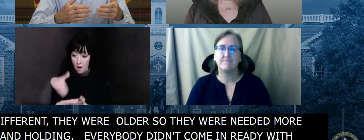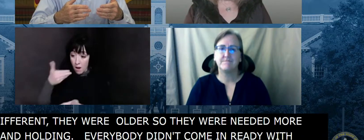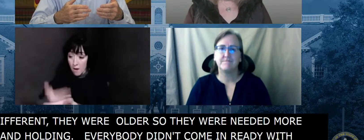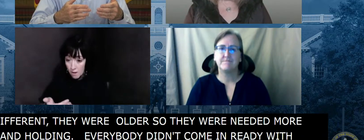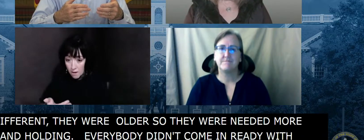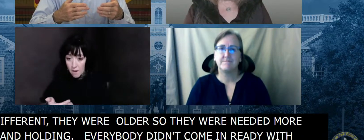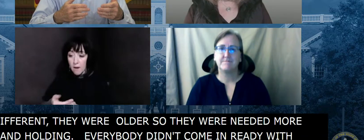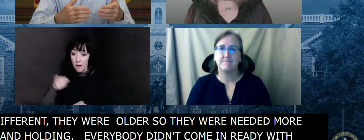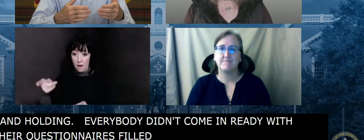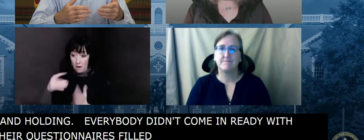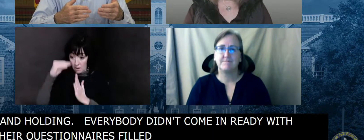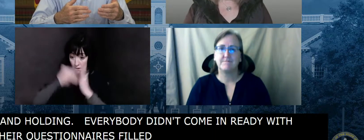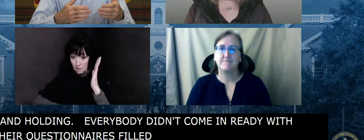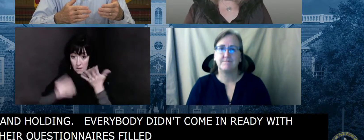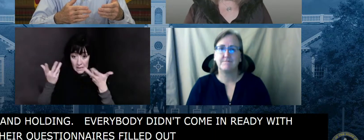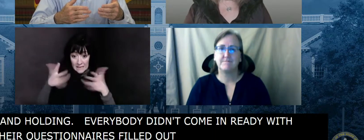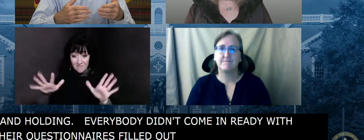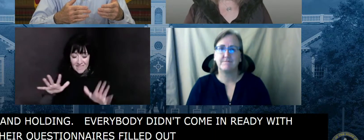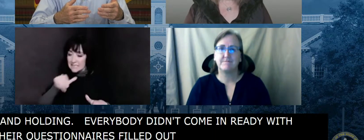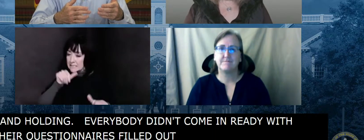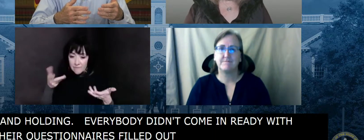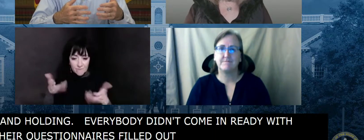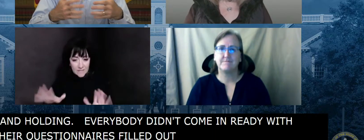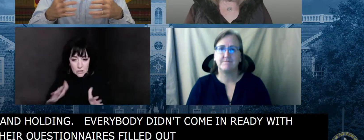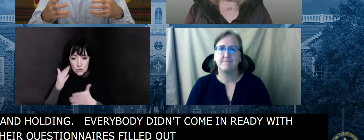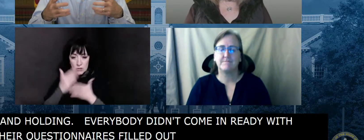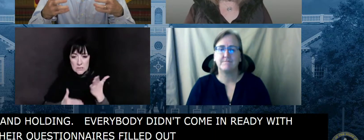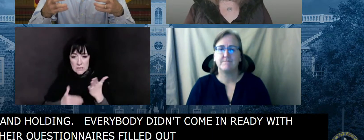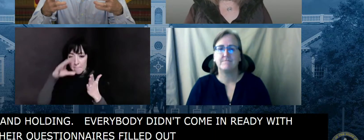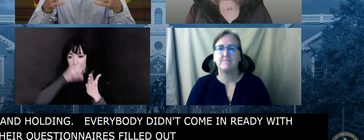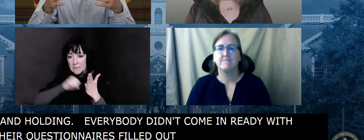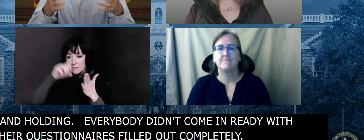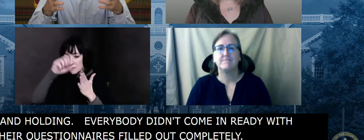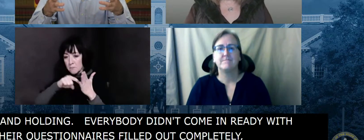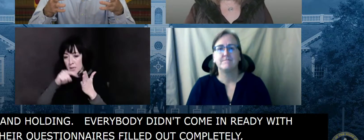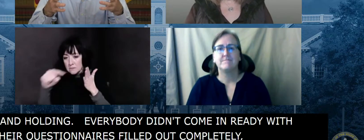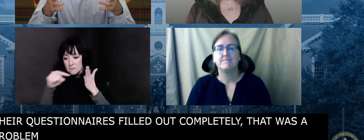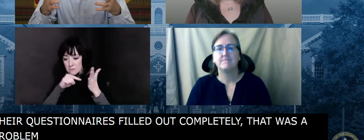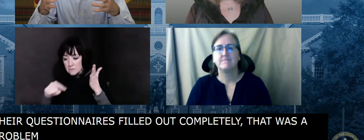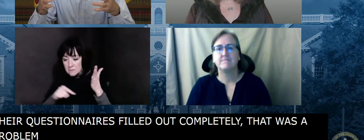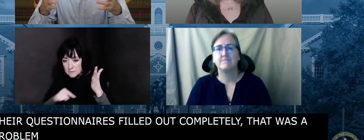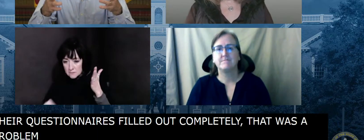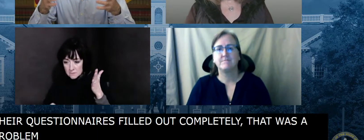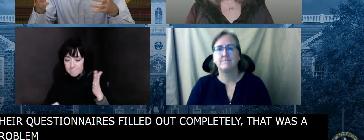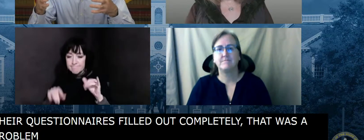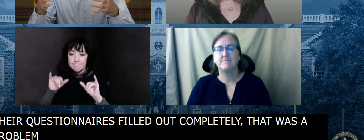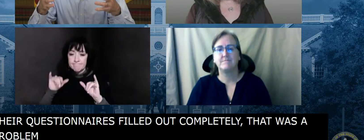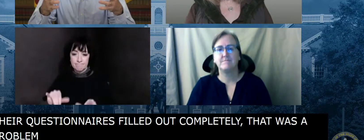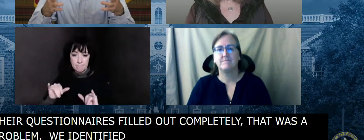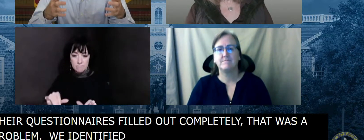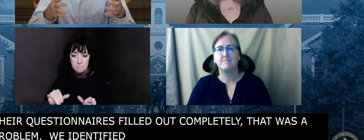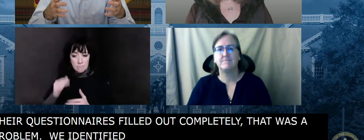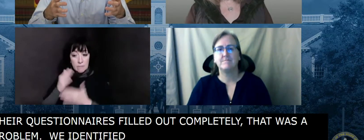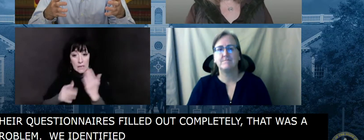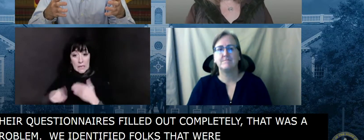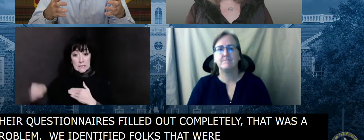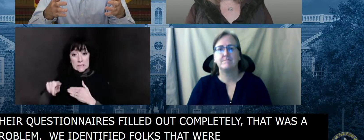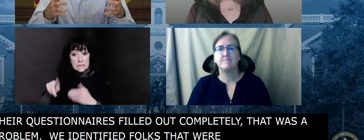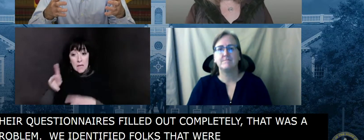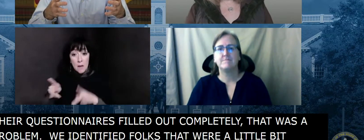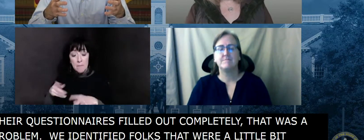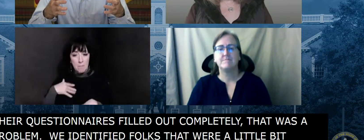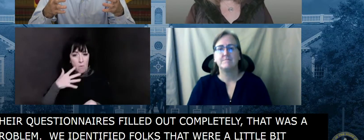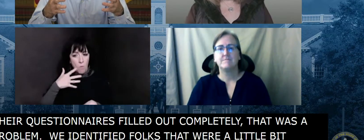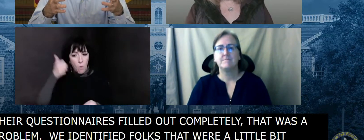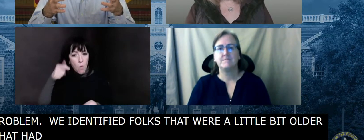completely. That was a problem. We identified folks that were a little bit older, had pre-existing